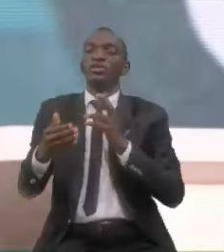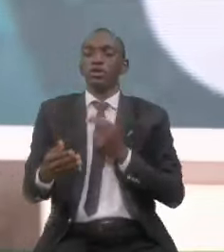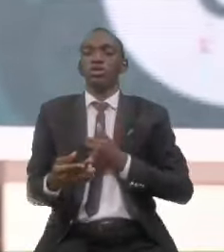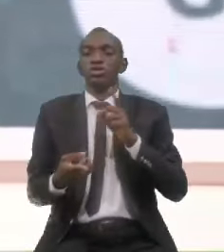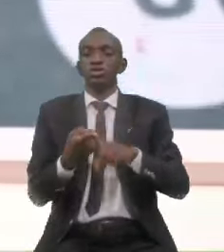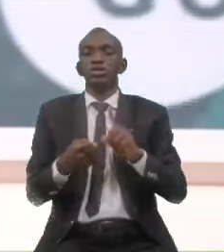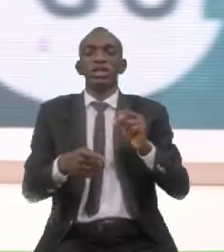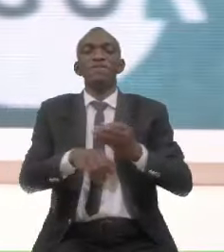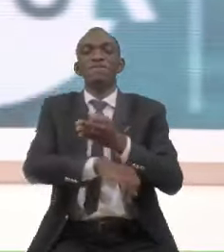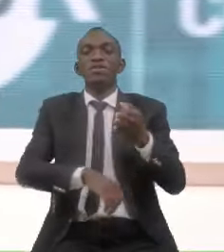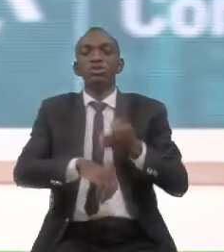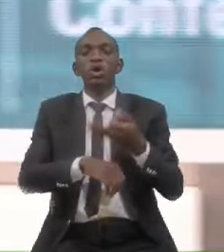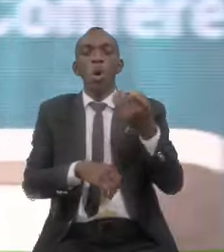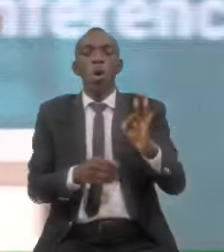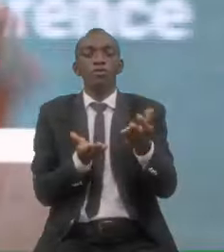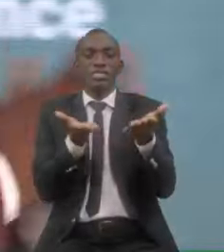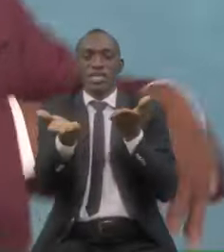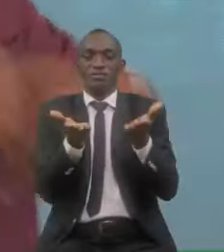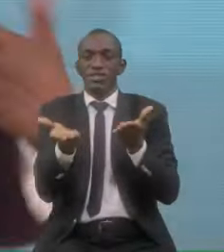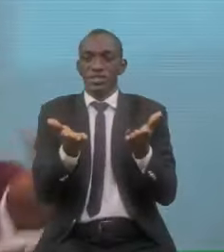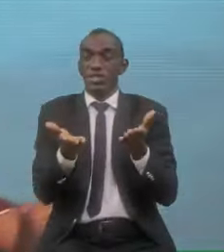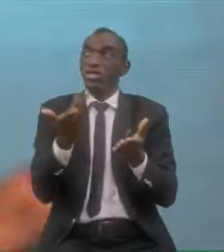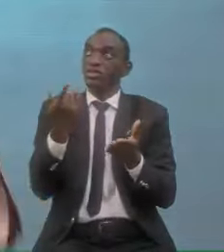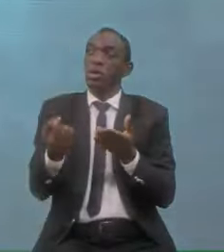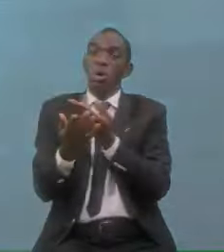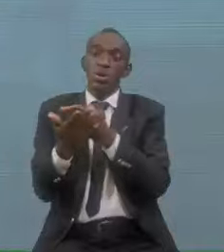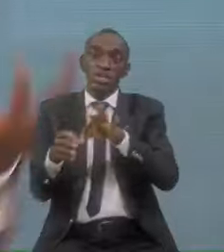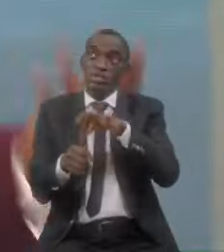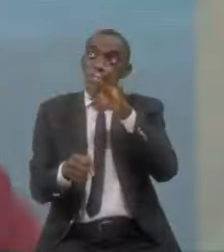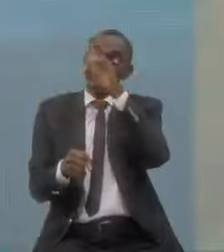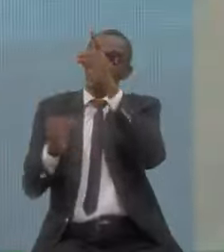service. It's the Holy Ghost that brings